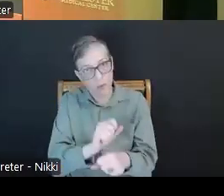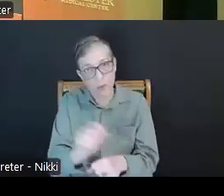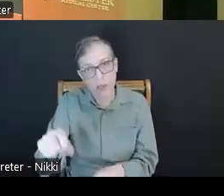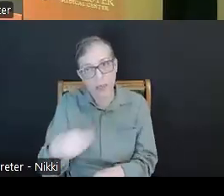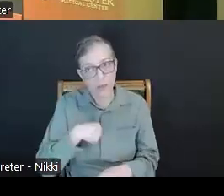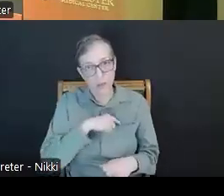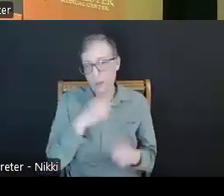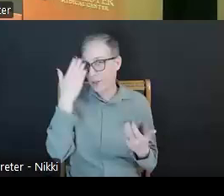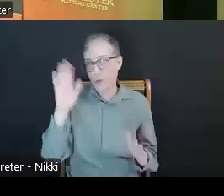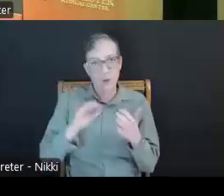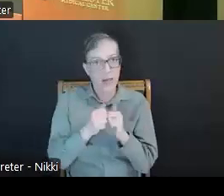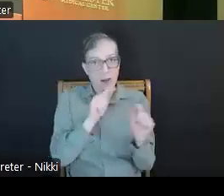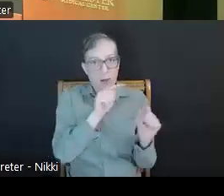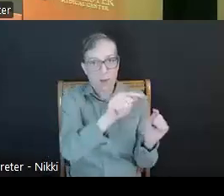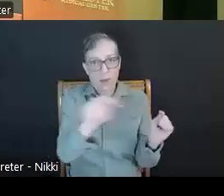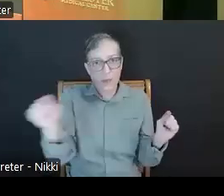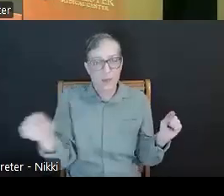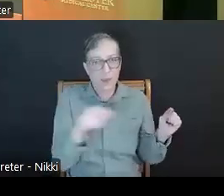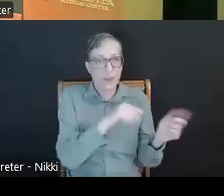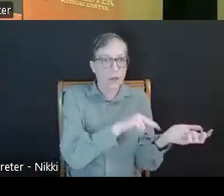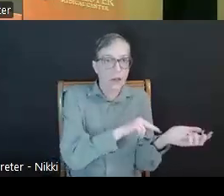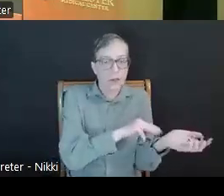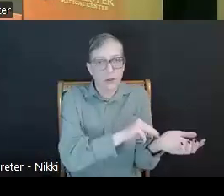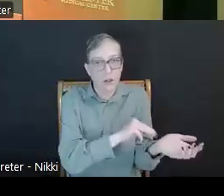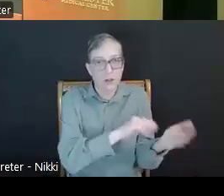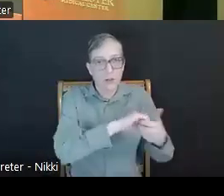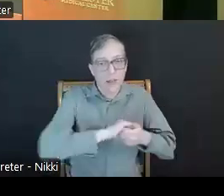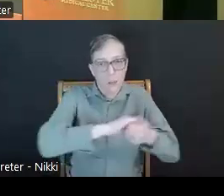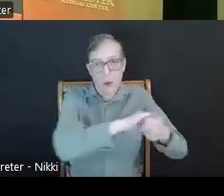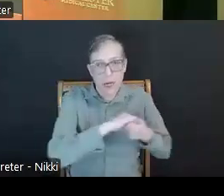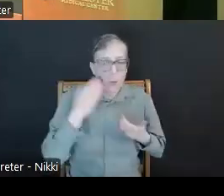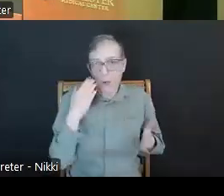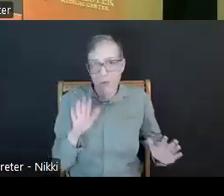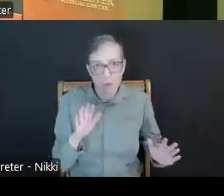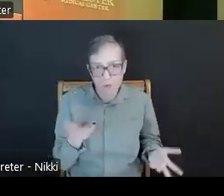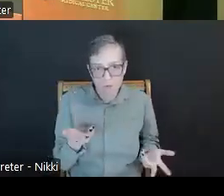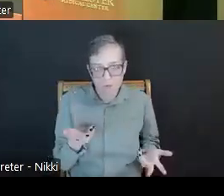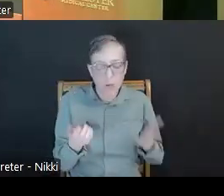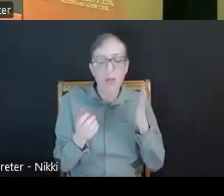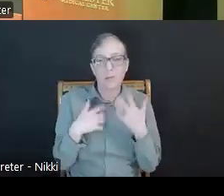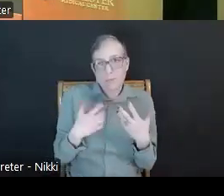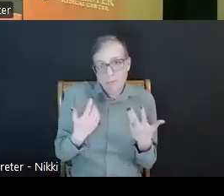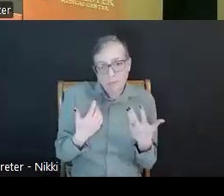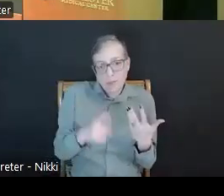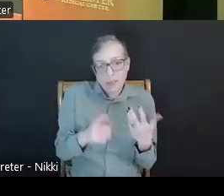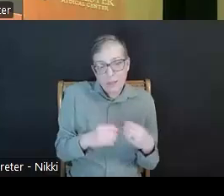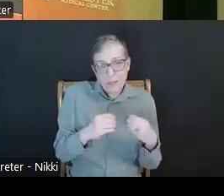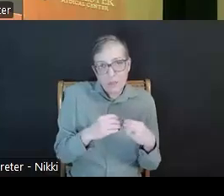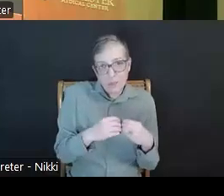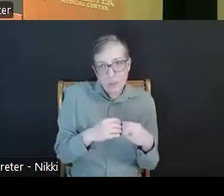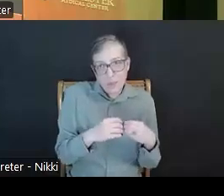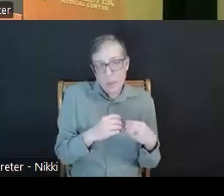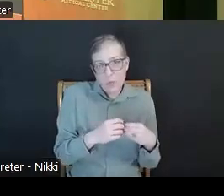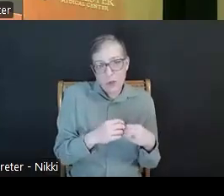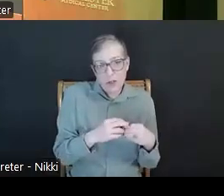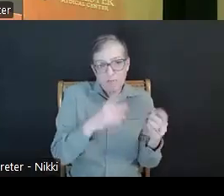the same day. And there's a lot of work to be done there. In the last 30 seconds I have, I'll go through the